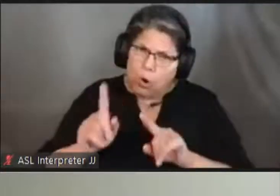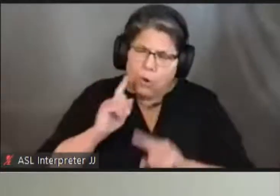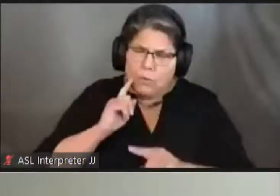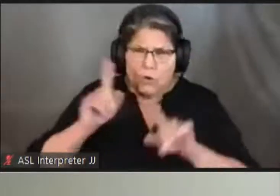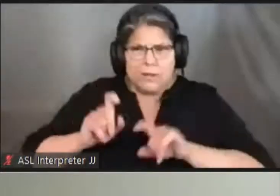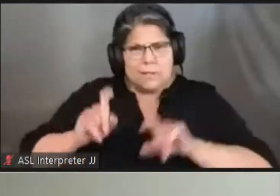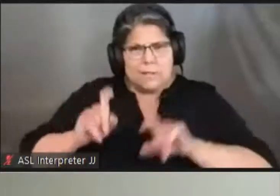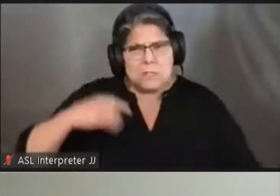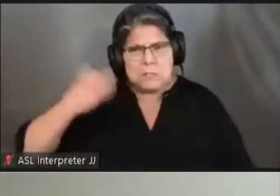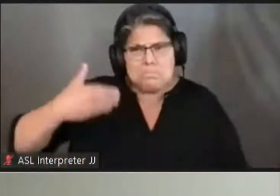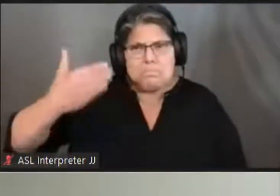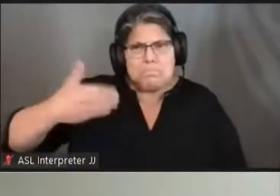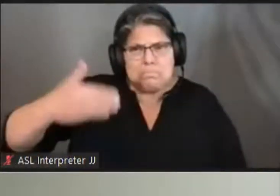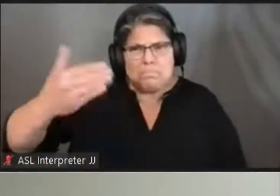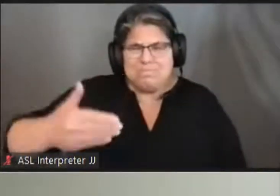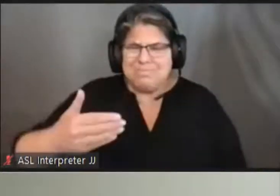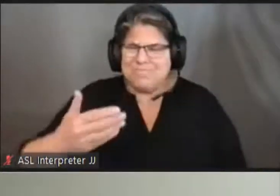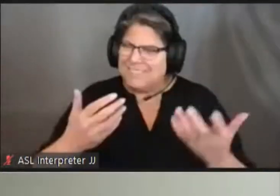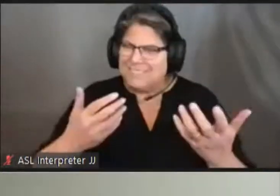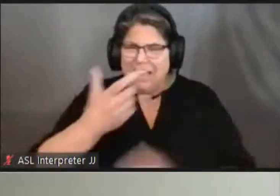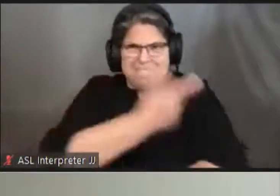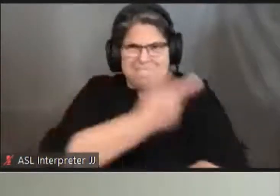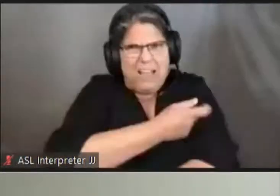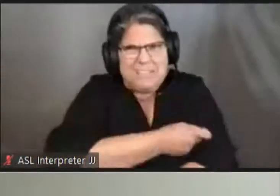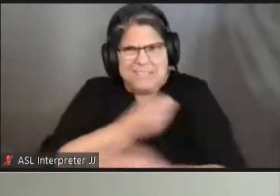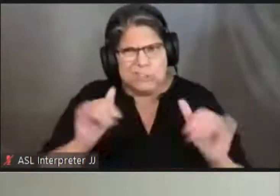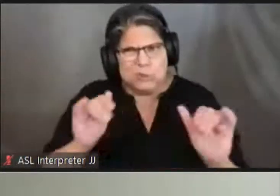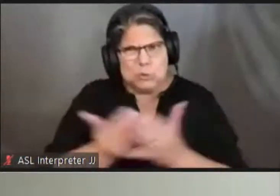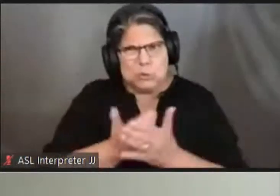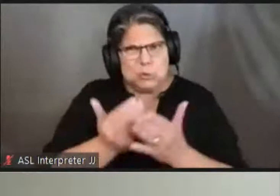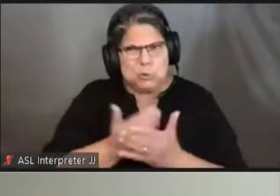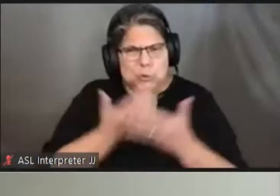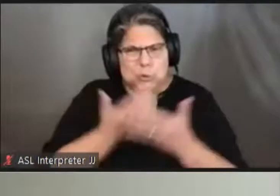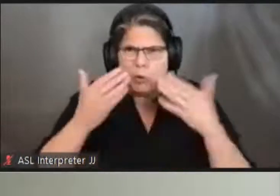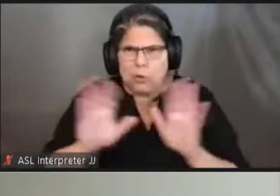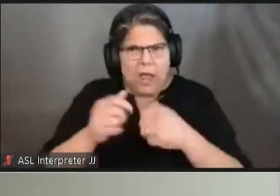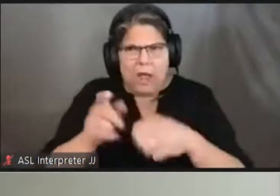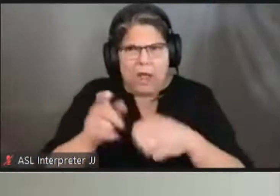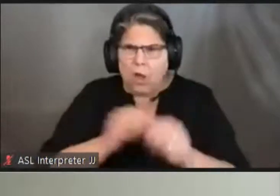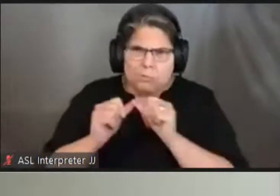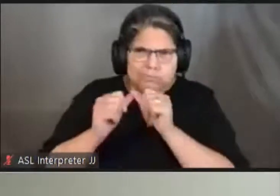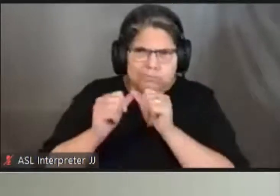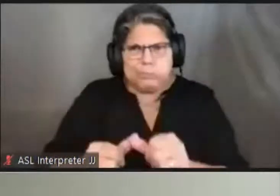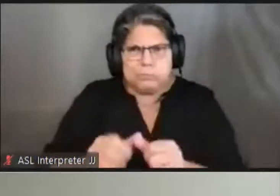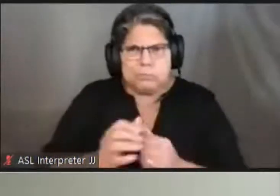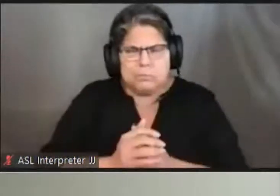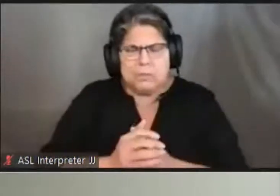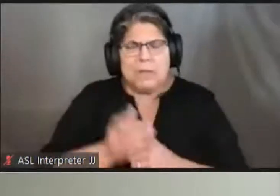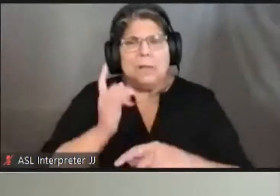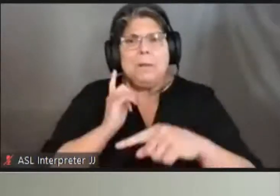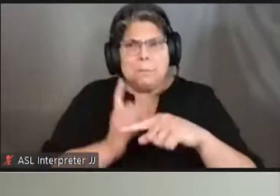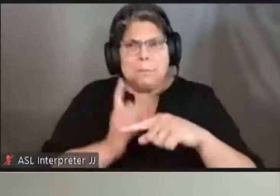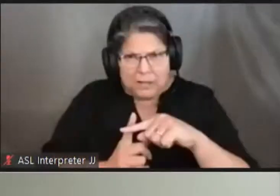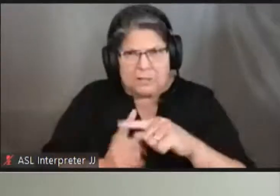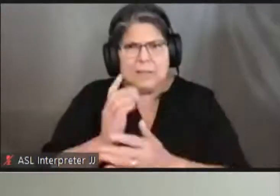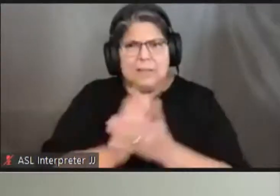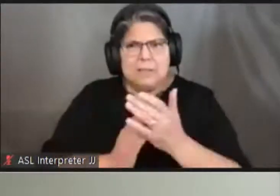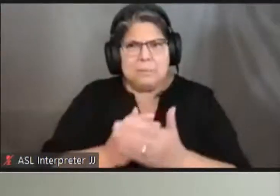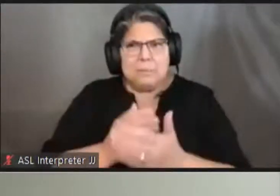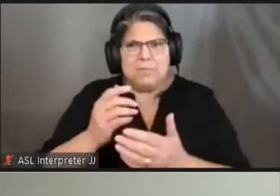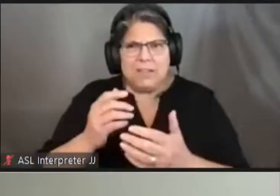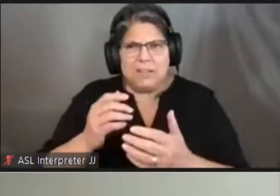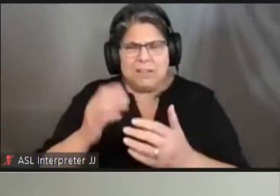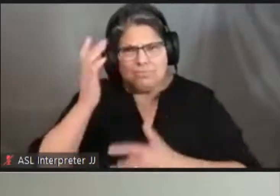The vaccines are still young enough that we don't know how long they last. There are variants that are going around that may prove to be